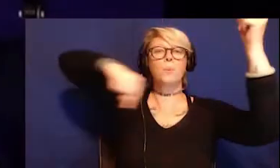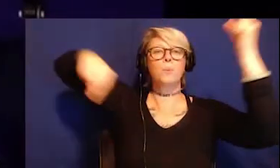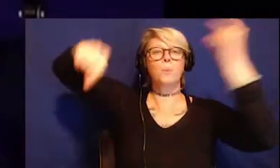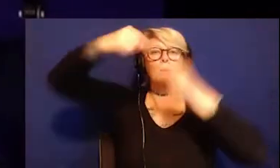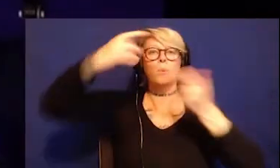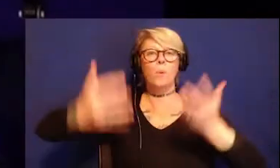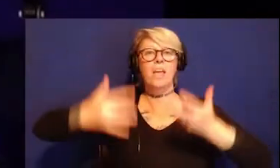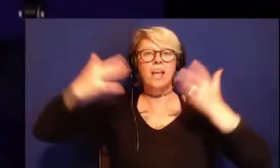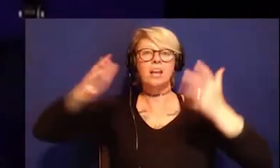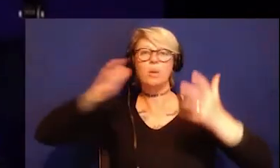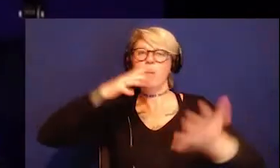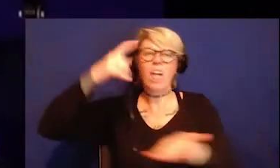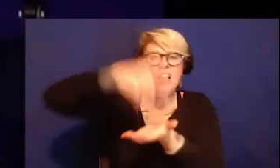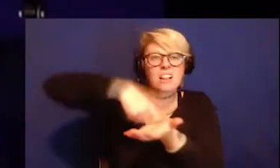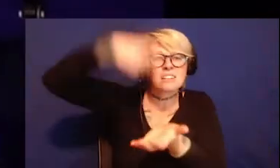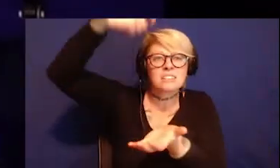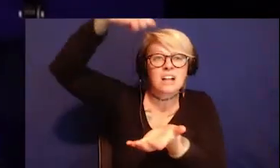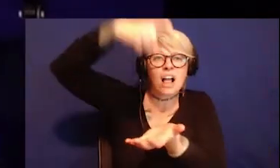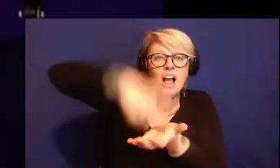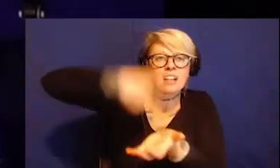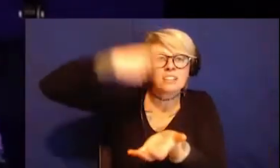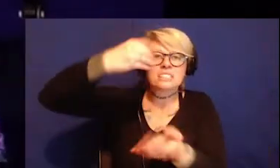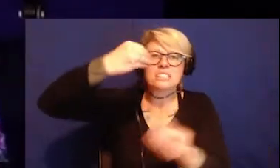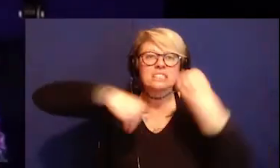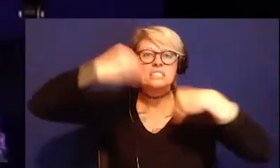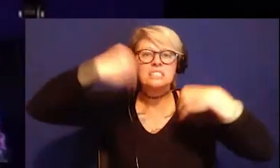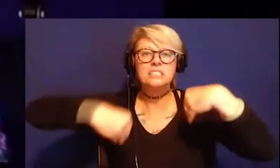spilt. The main Talia shouts,